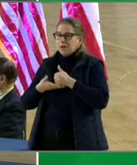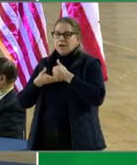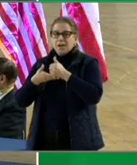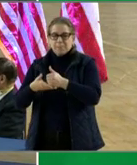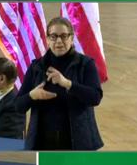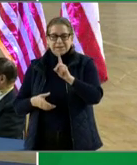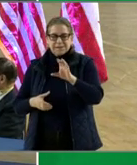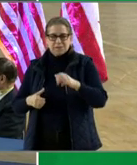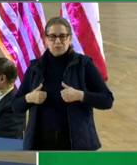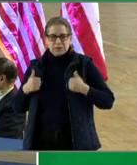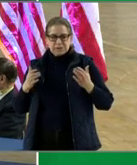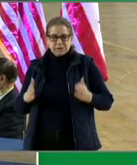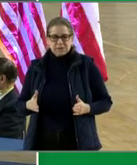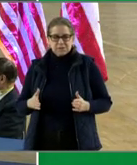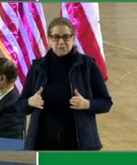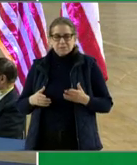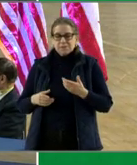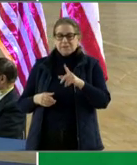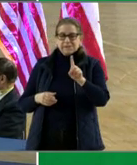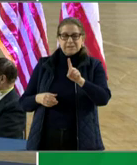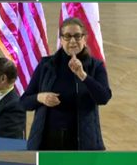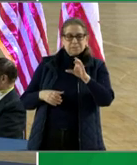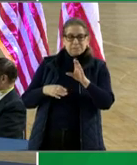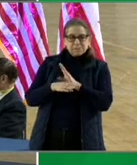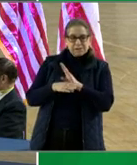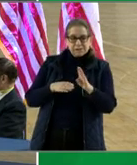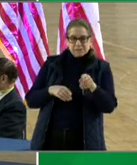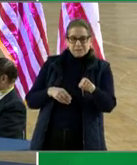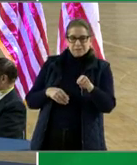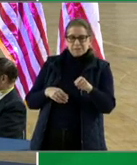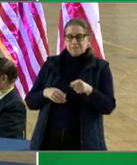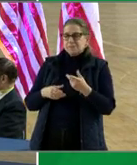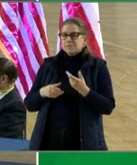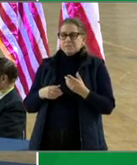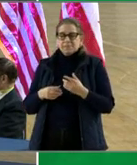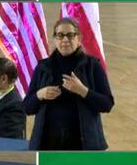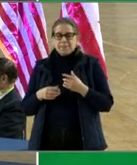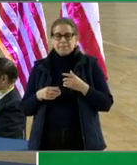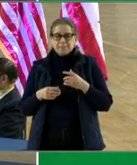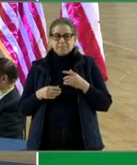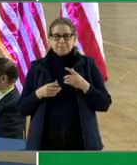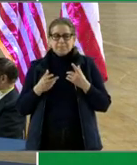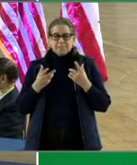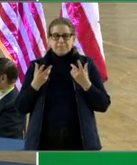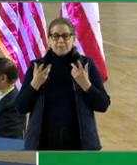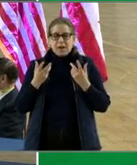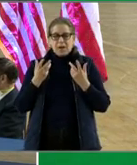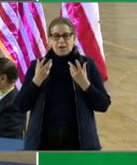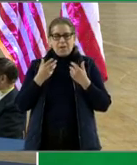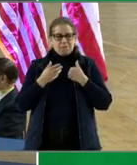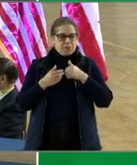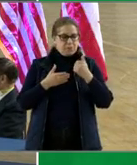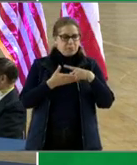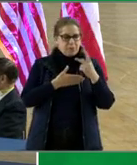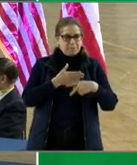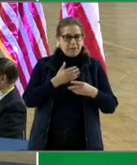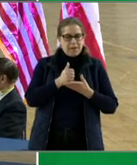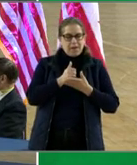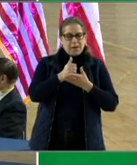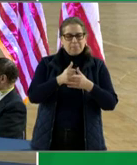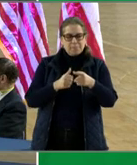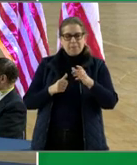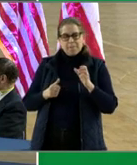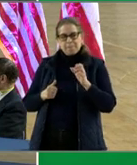DC businesses and our local government get back on its feet. And so I think that we will continue to look for ways to